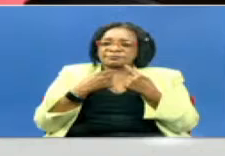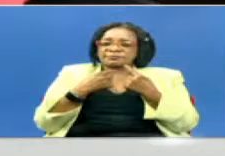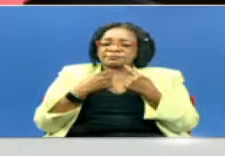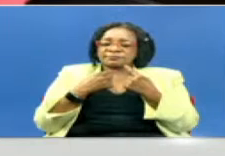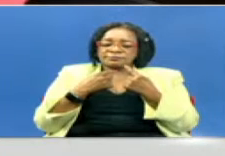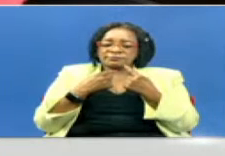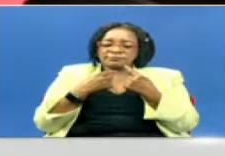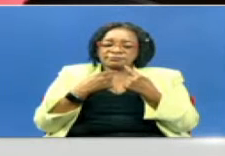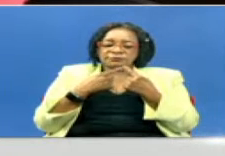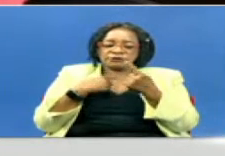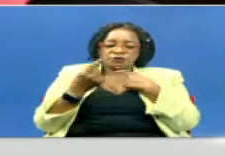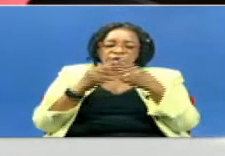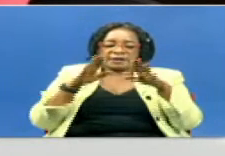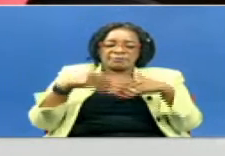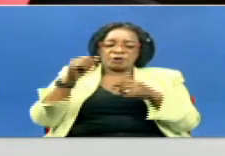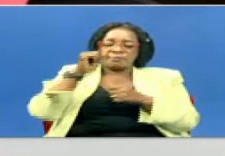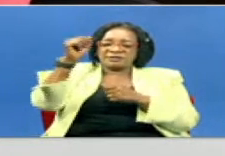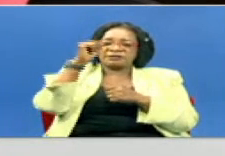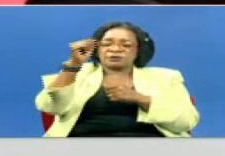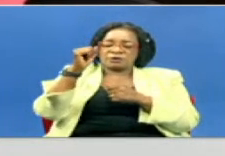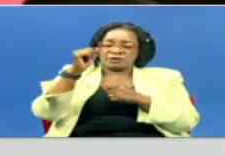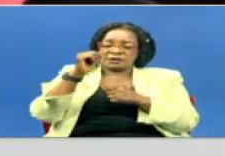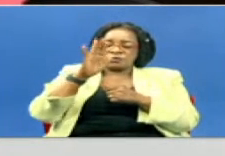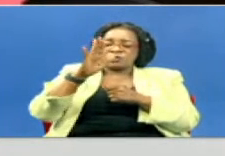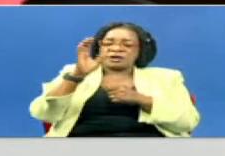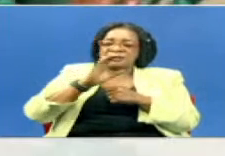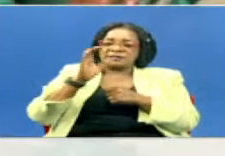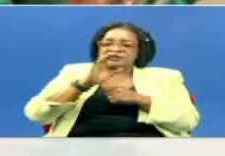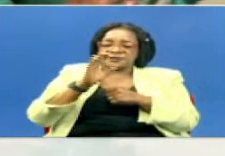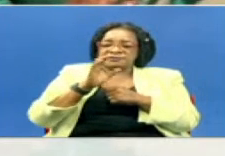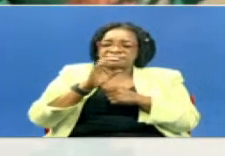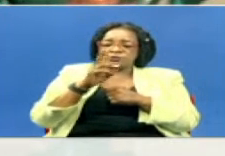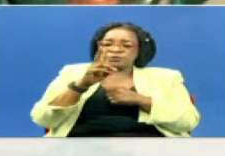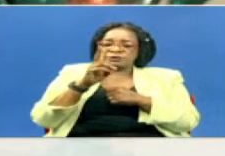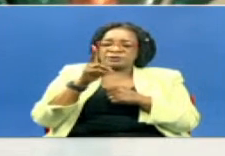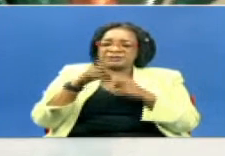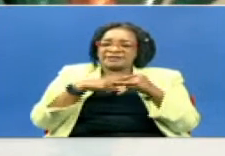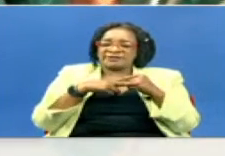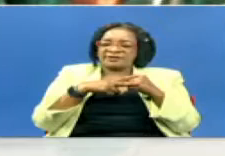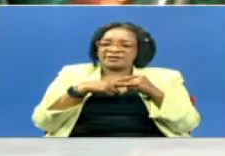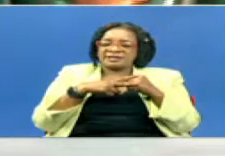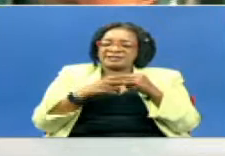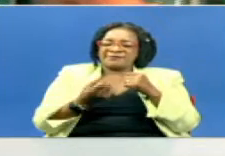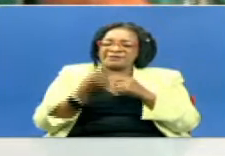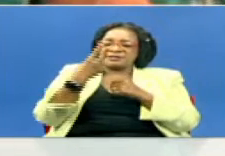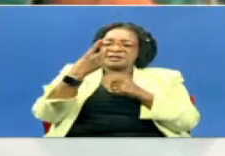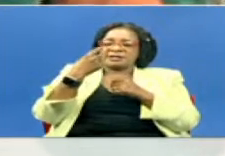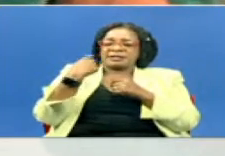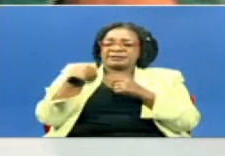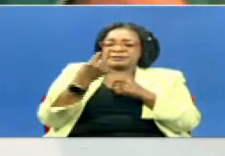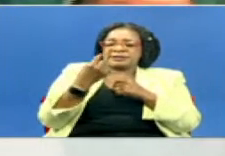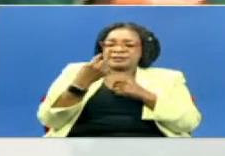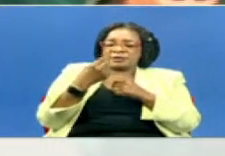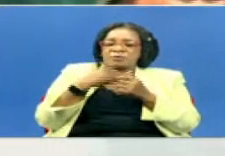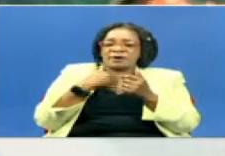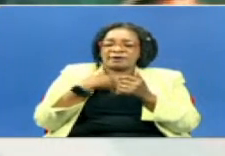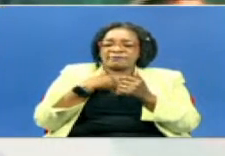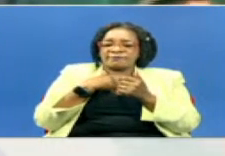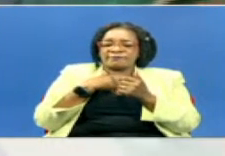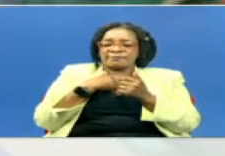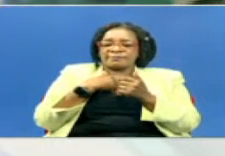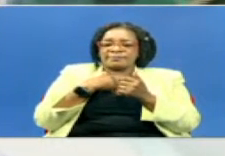political direction, especially your candidature for presidency in 2027, has featured quite recently. We do have the